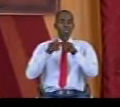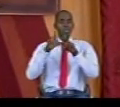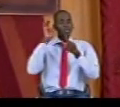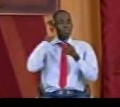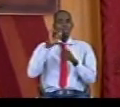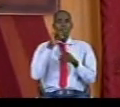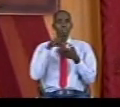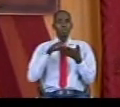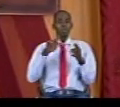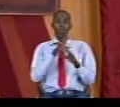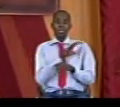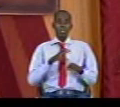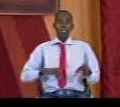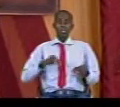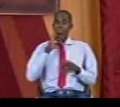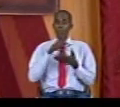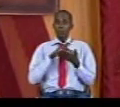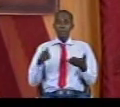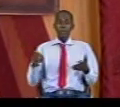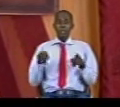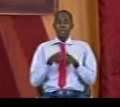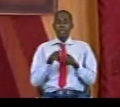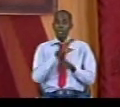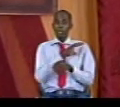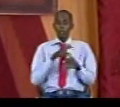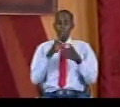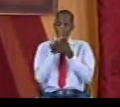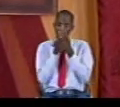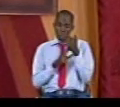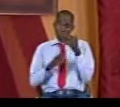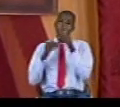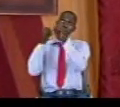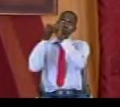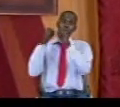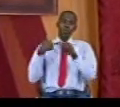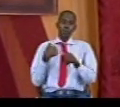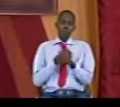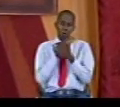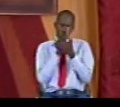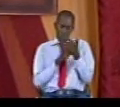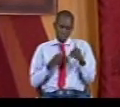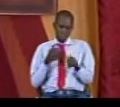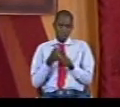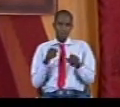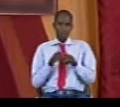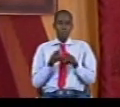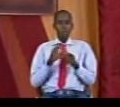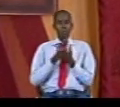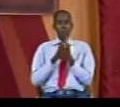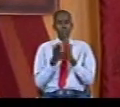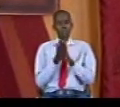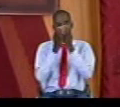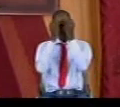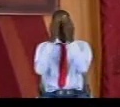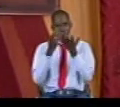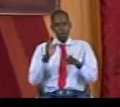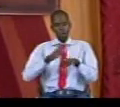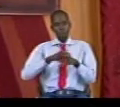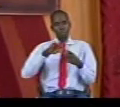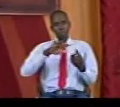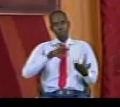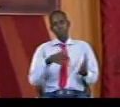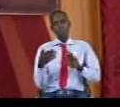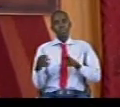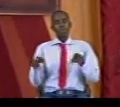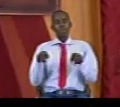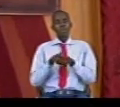pure. And as Christ humbled himself, so we humbled ourselves, and he became obedient unto death, even the death of